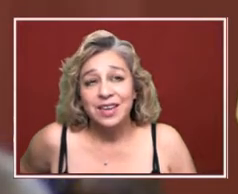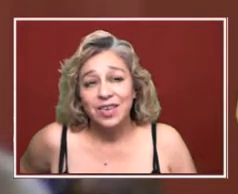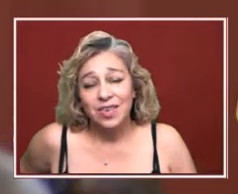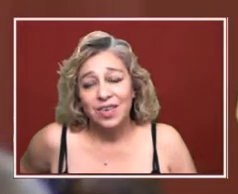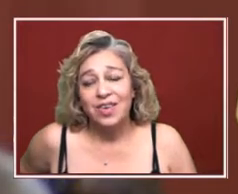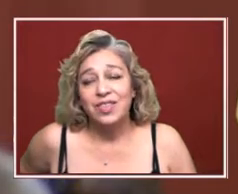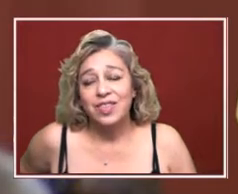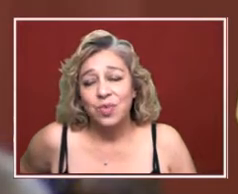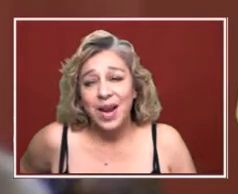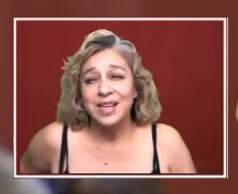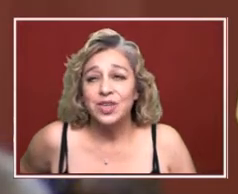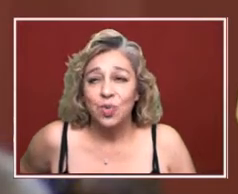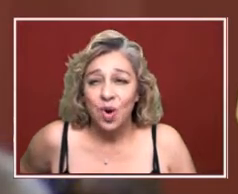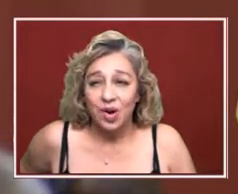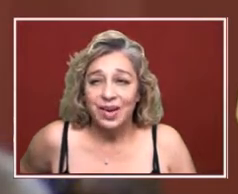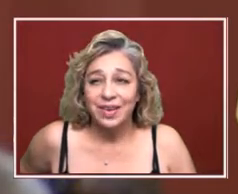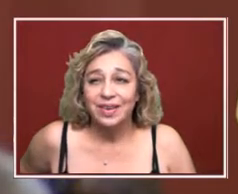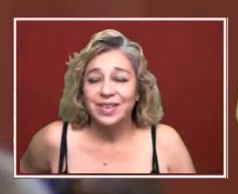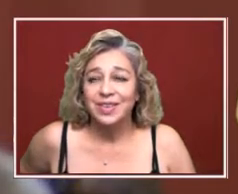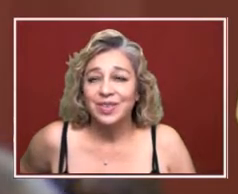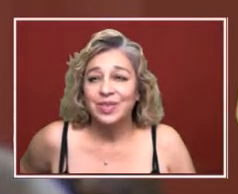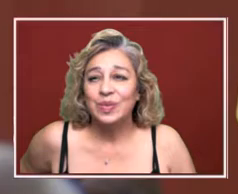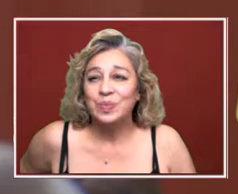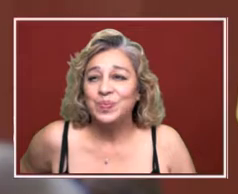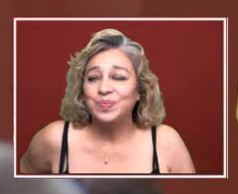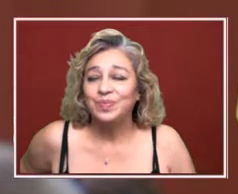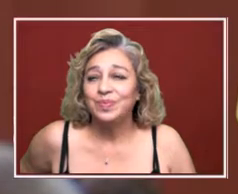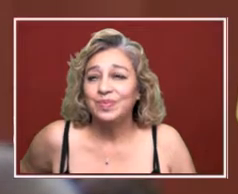And the right to work.